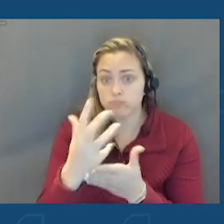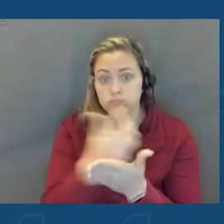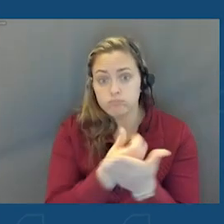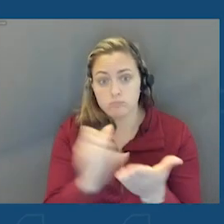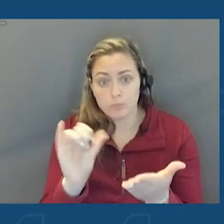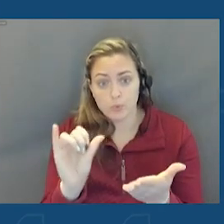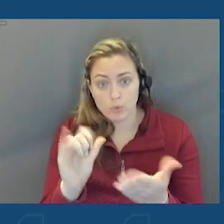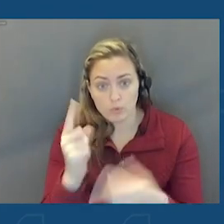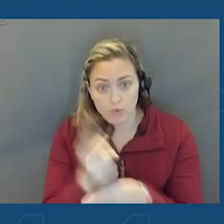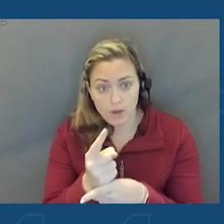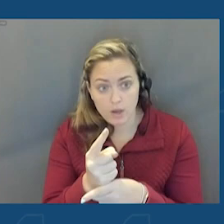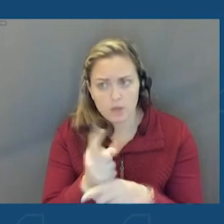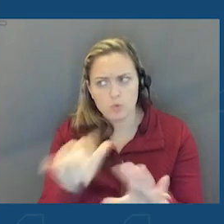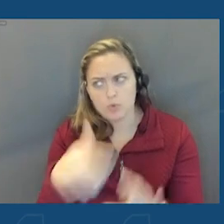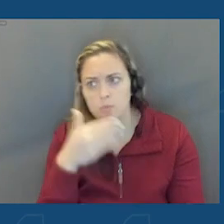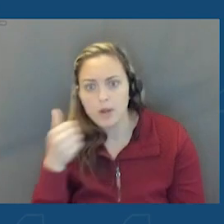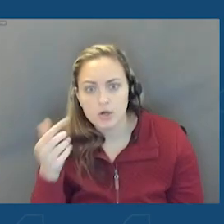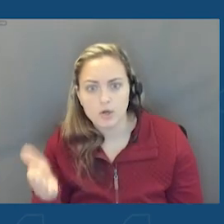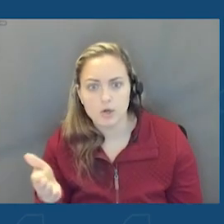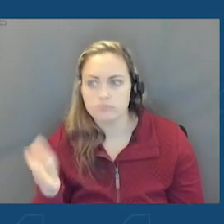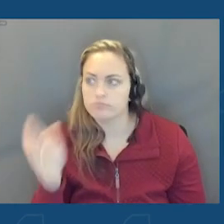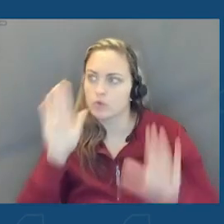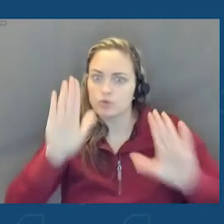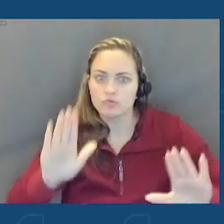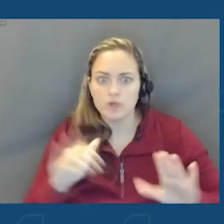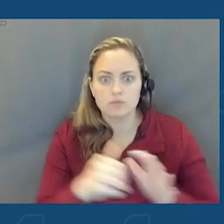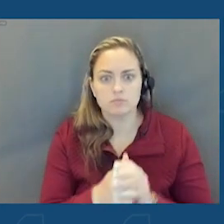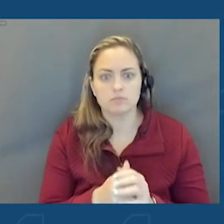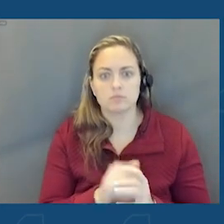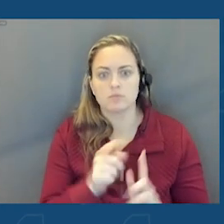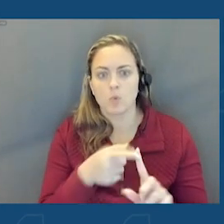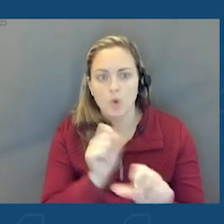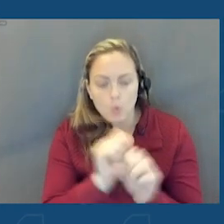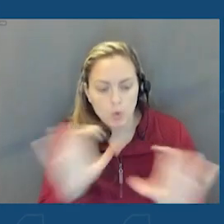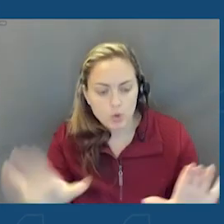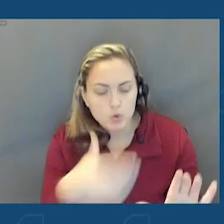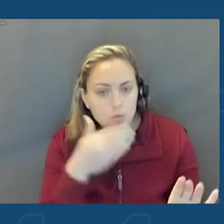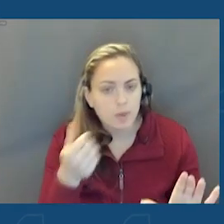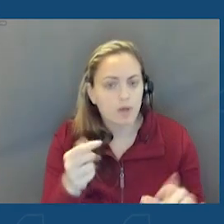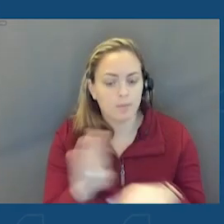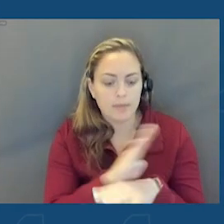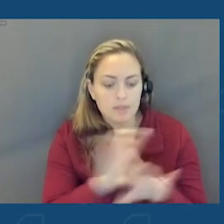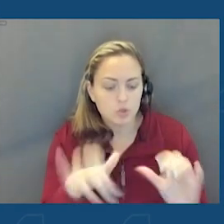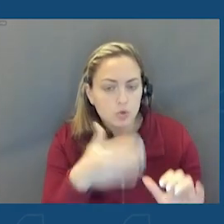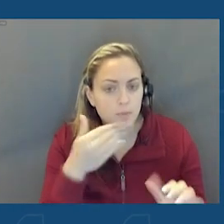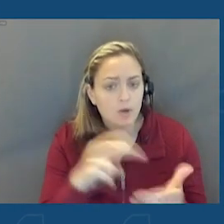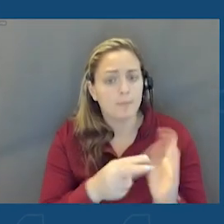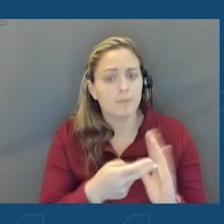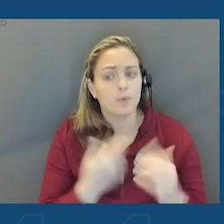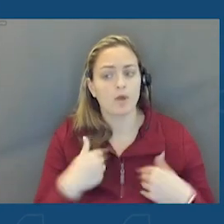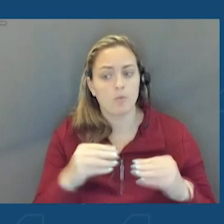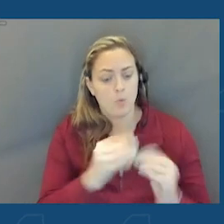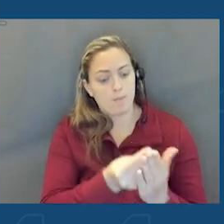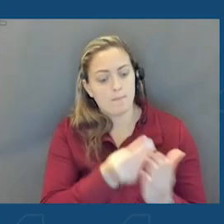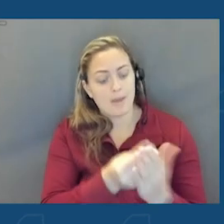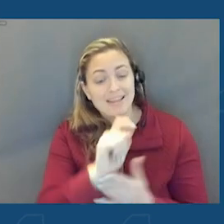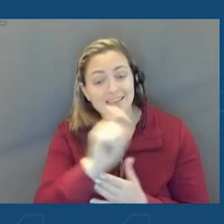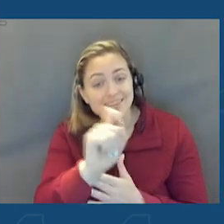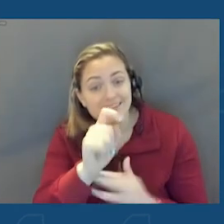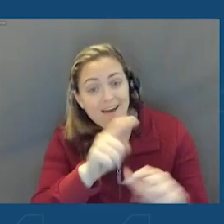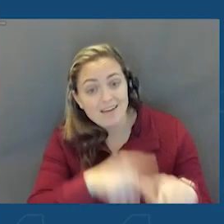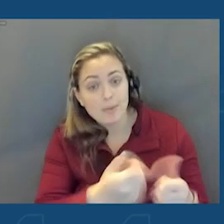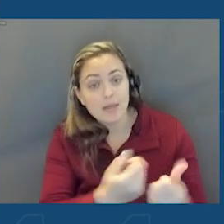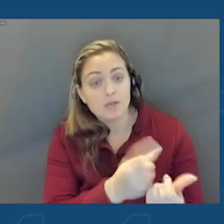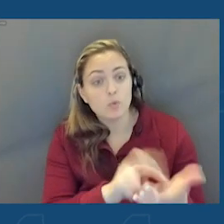so they're going to do better. That's great, because when workers do better, when businesses do better, it means we have more money in our tax base to help our